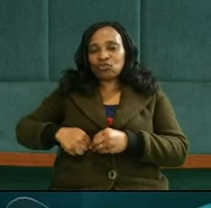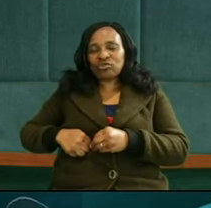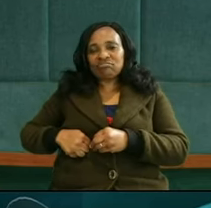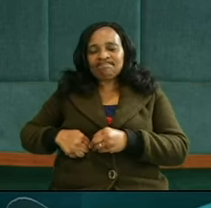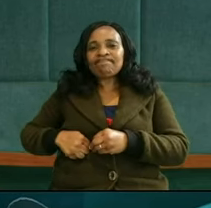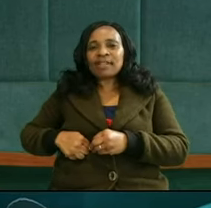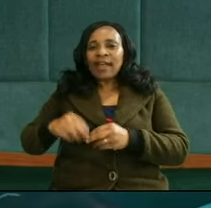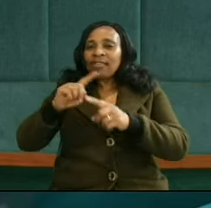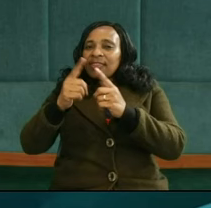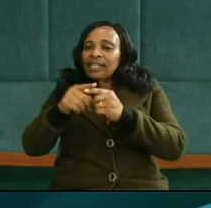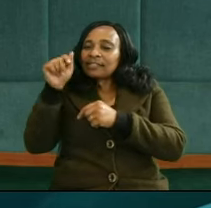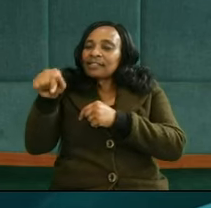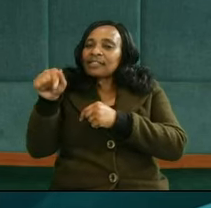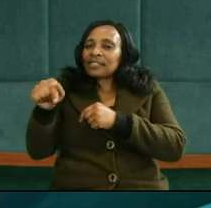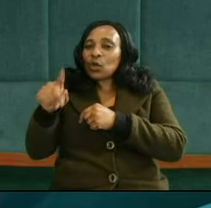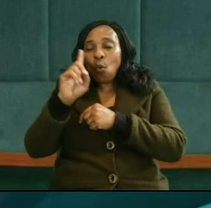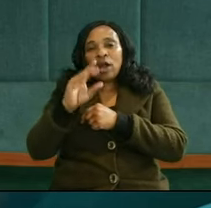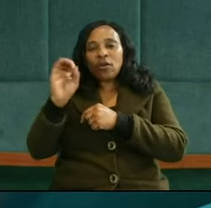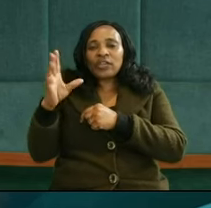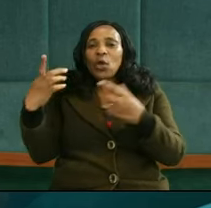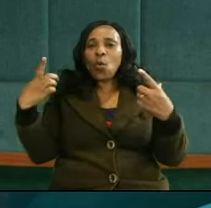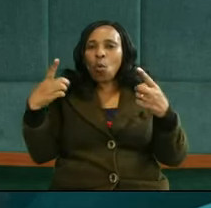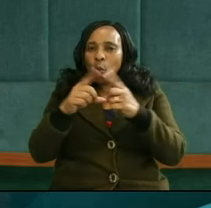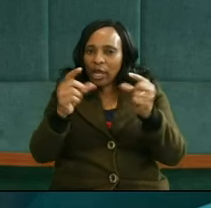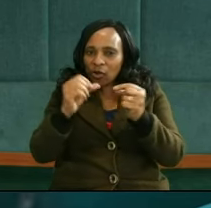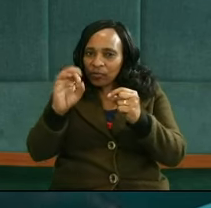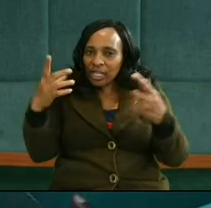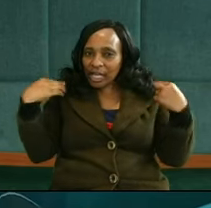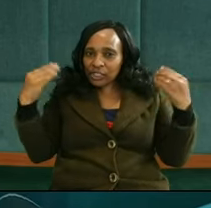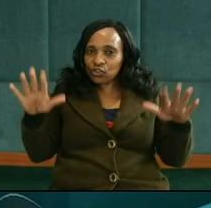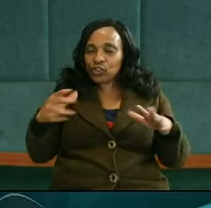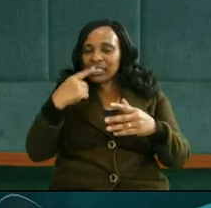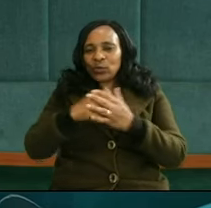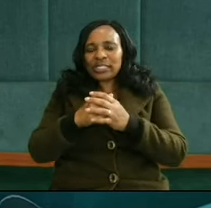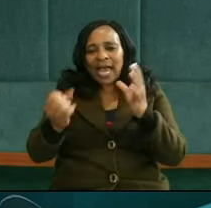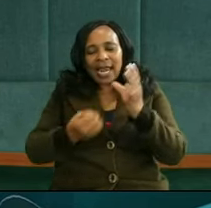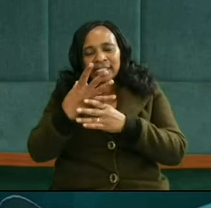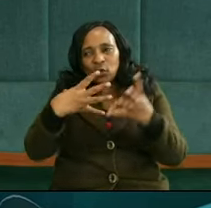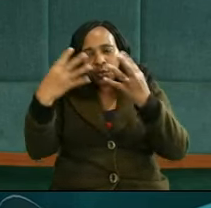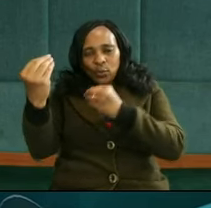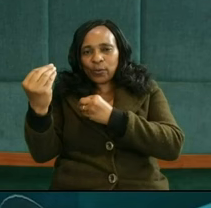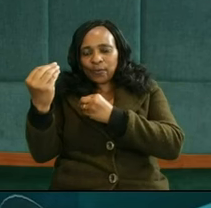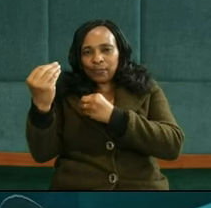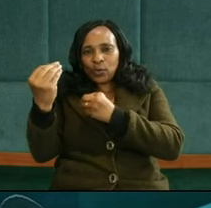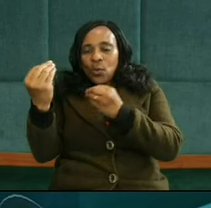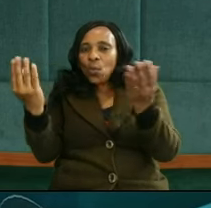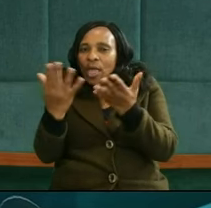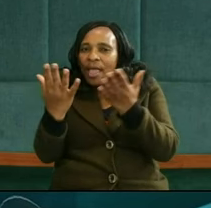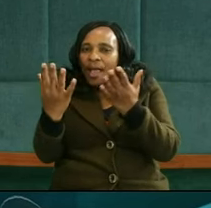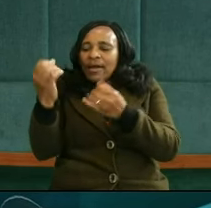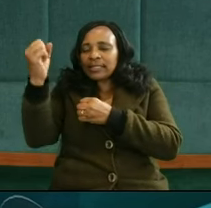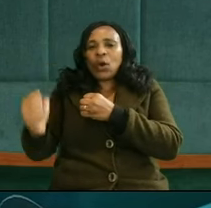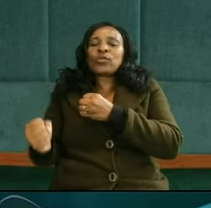assignment. And this is what the angel said: "Arise and go towards